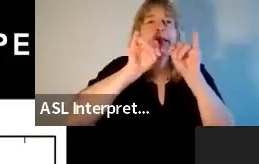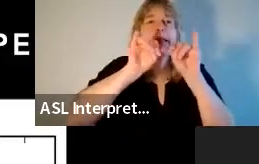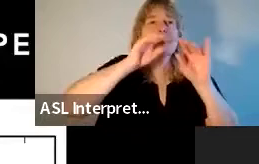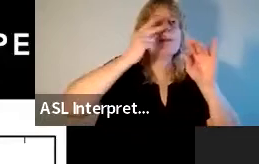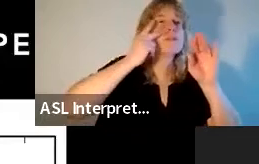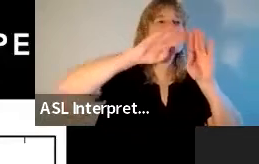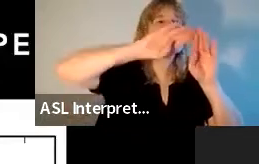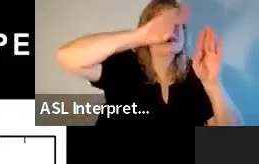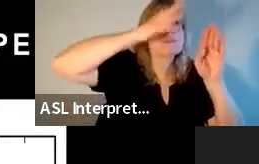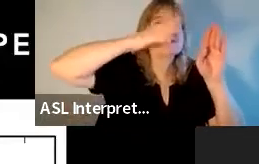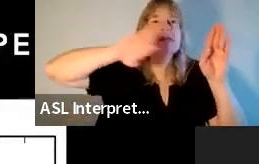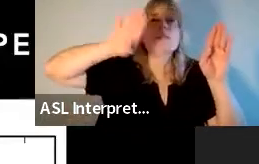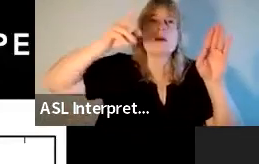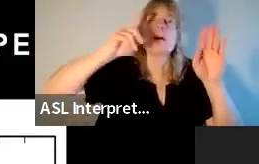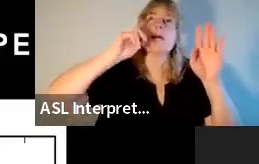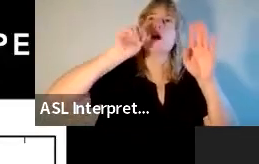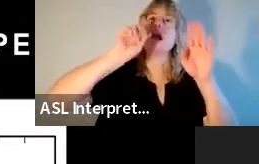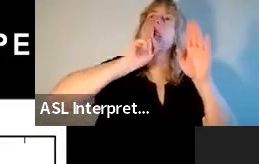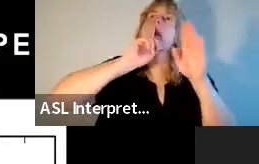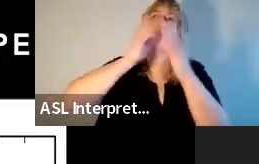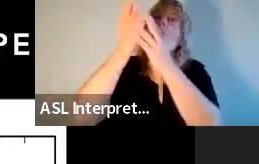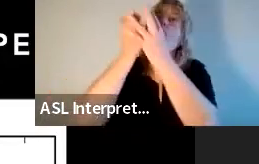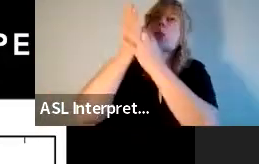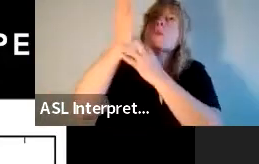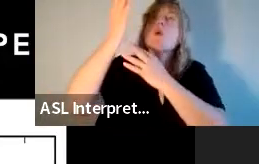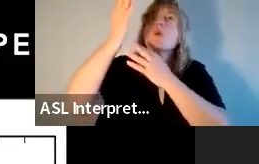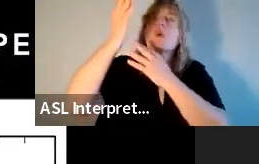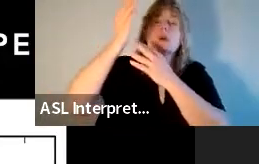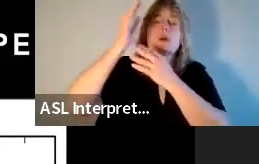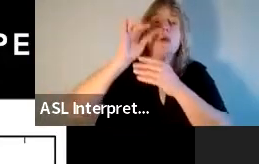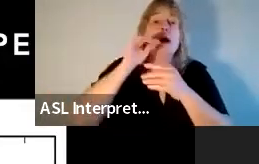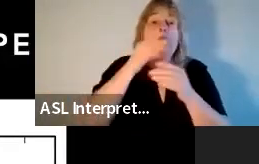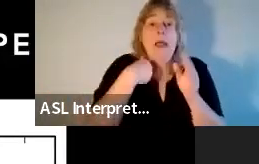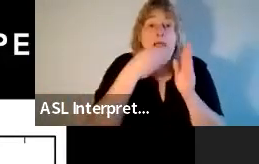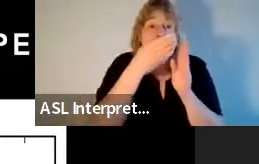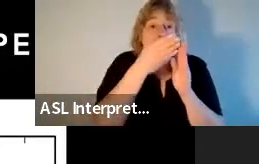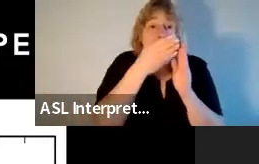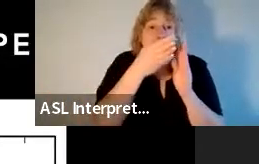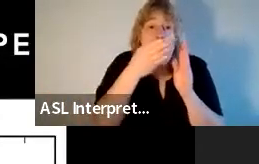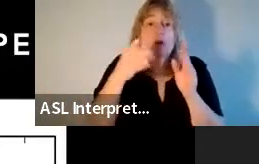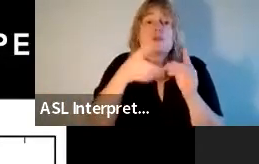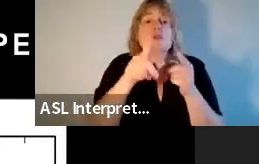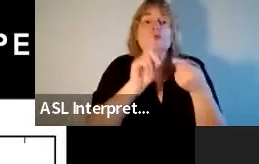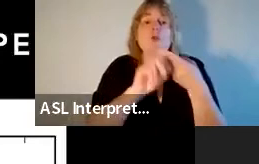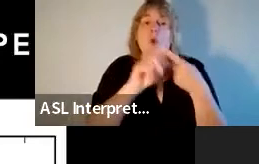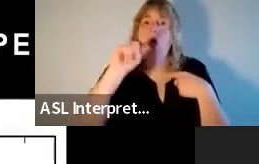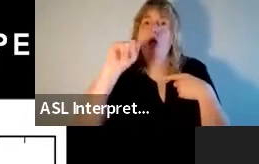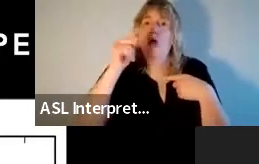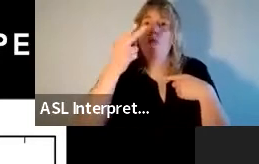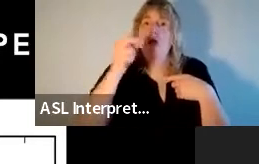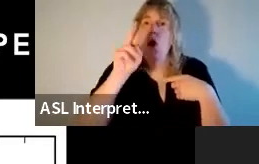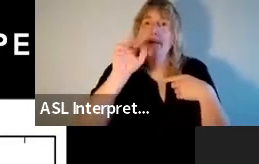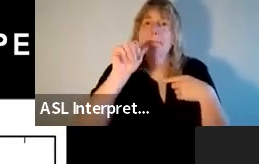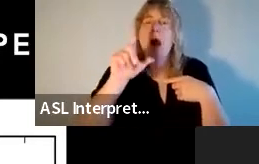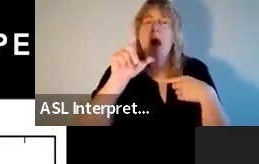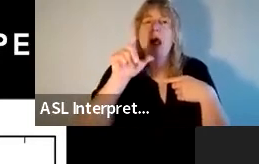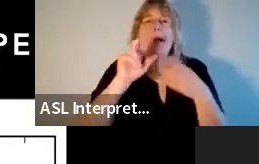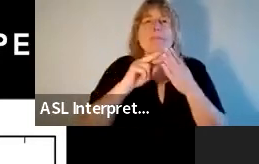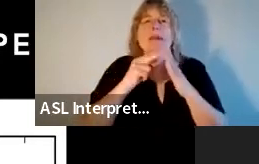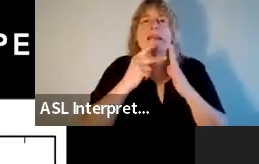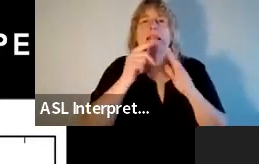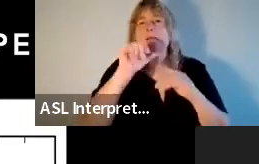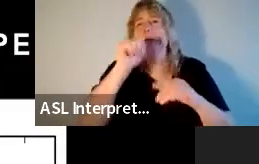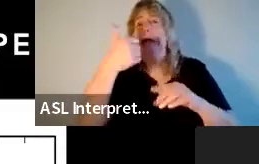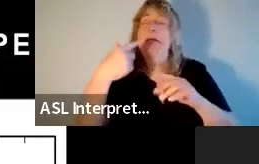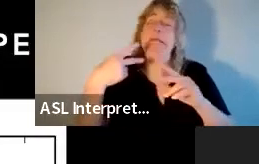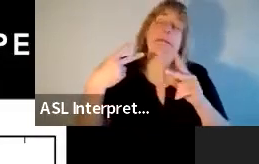the thermal infrared at wavelengths of 10 times the reddest thing your eye can see